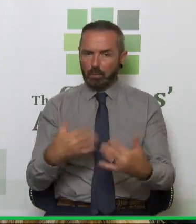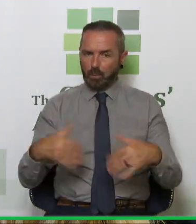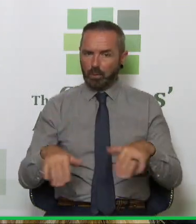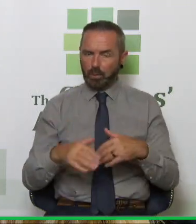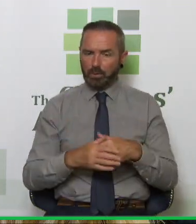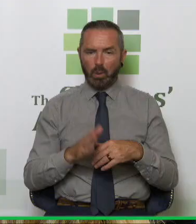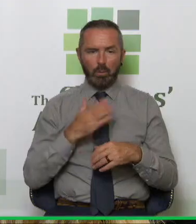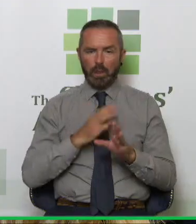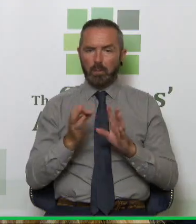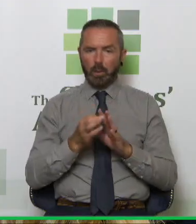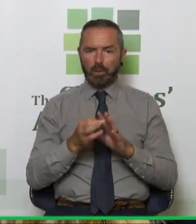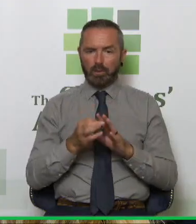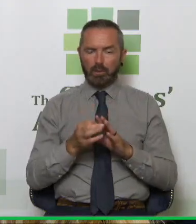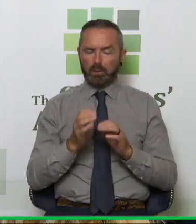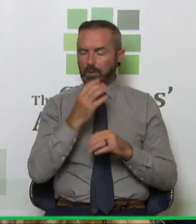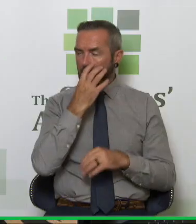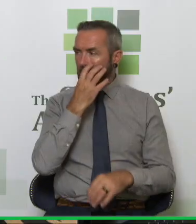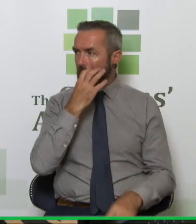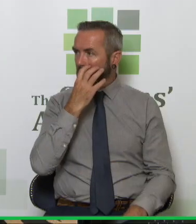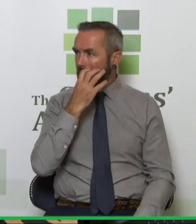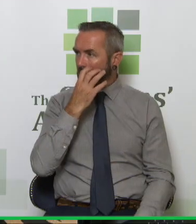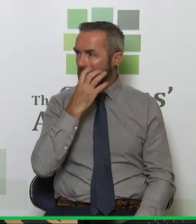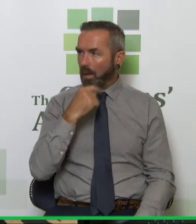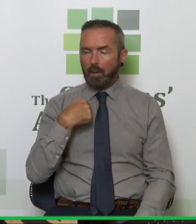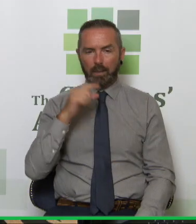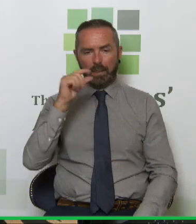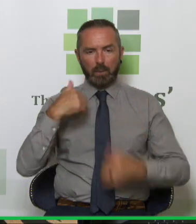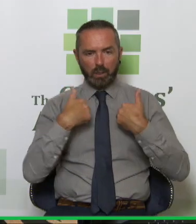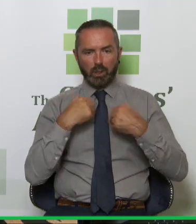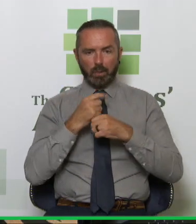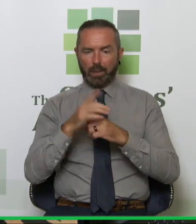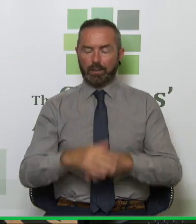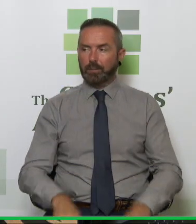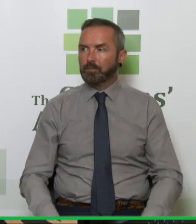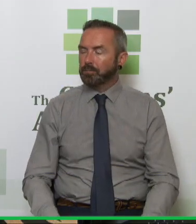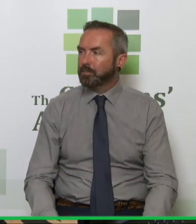that's my point. I'd be a bit concerned about that. Thank you very much. And well met. Well.